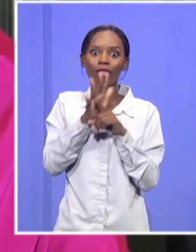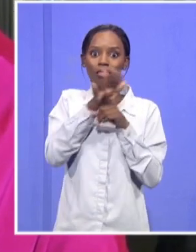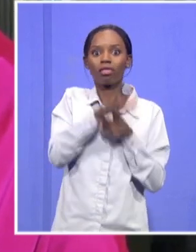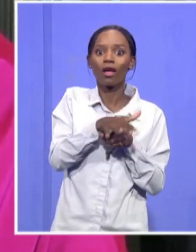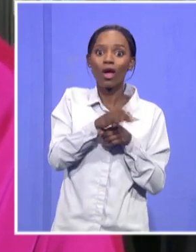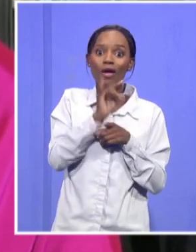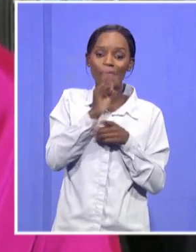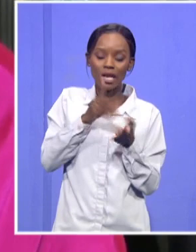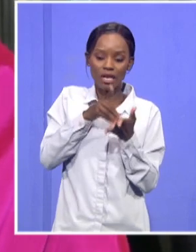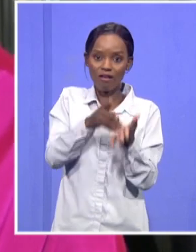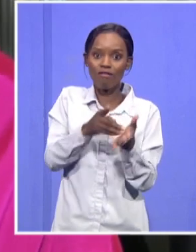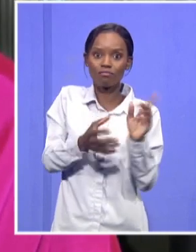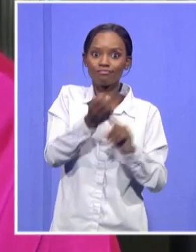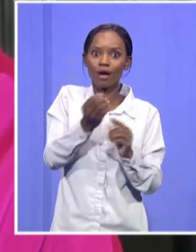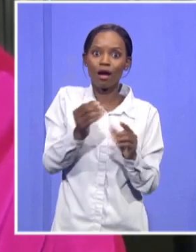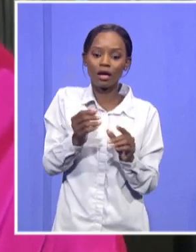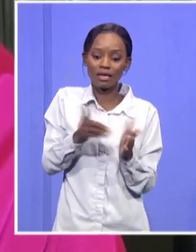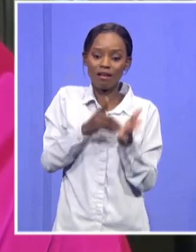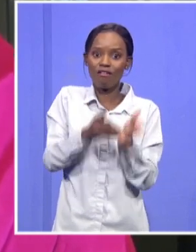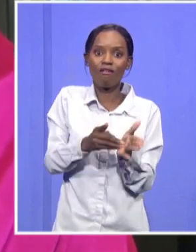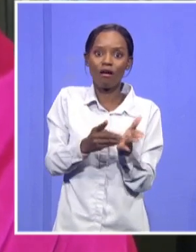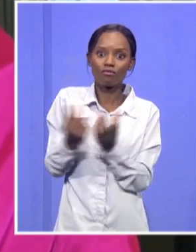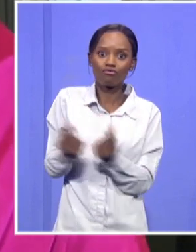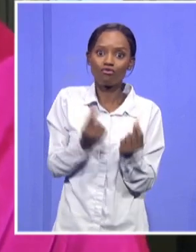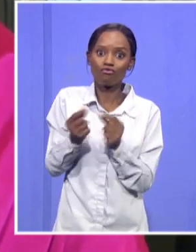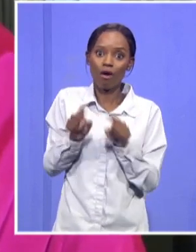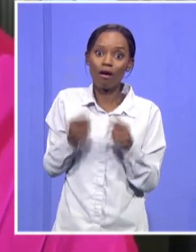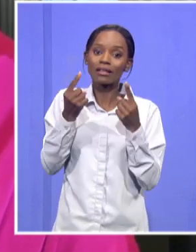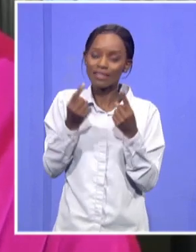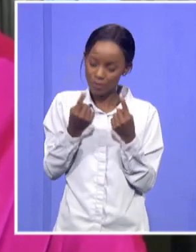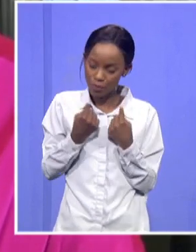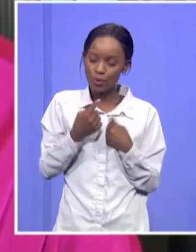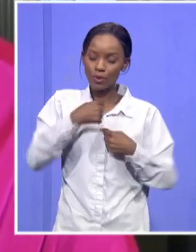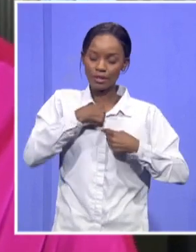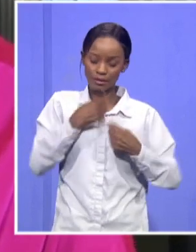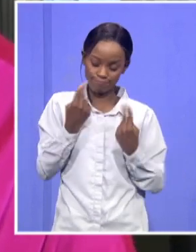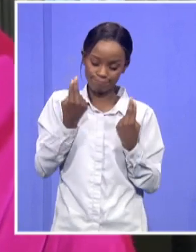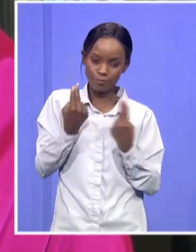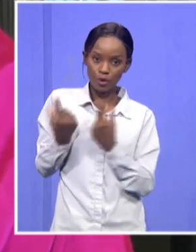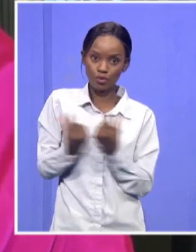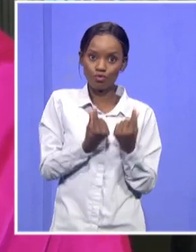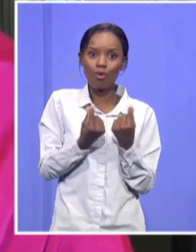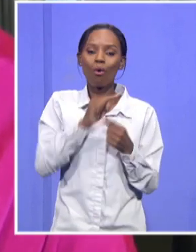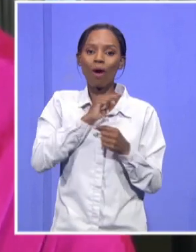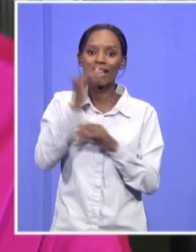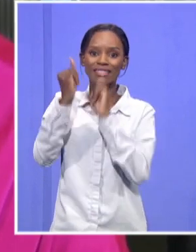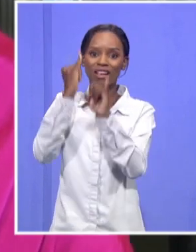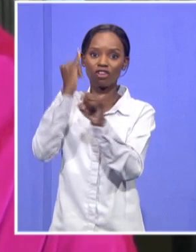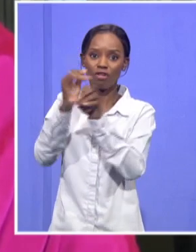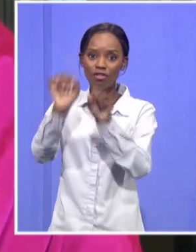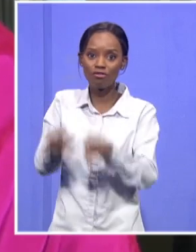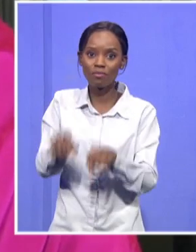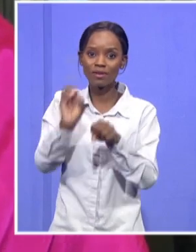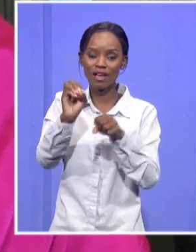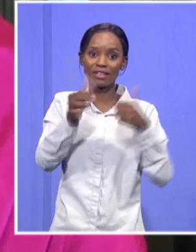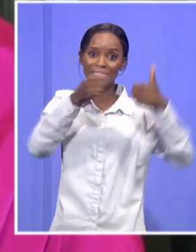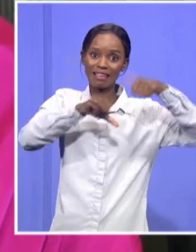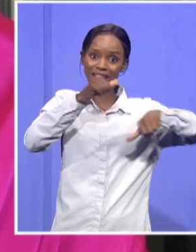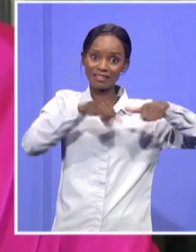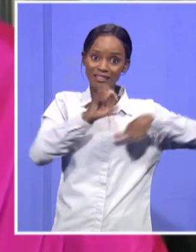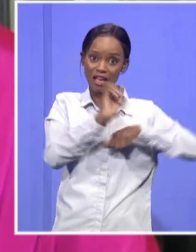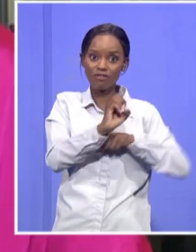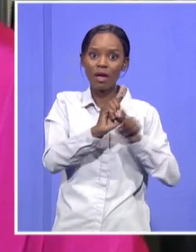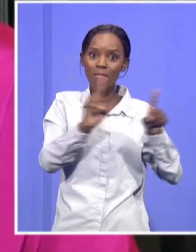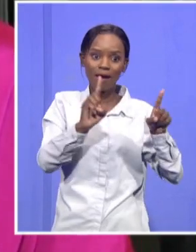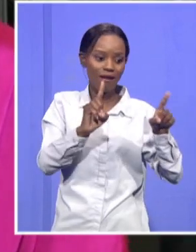going to deliver. And therefore, we need to walk the talk, because we have international agreements, we have the science, but the outcomes